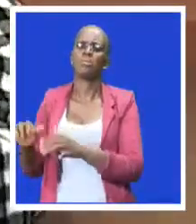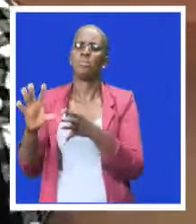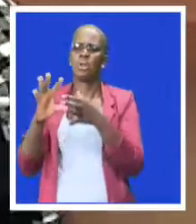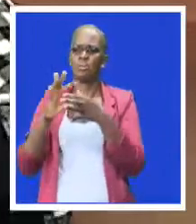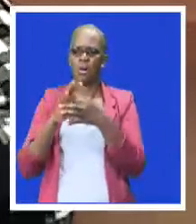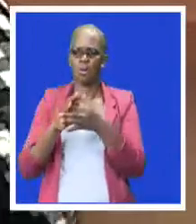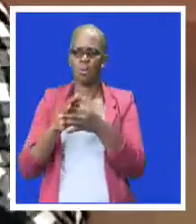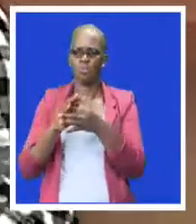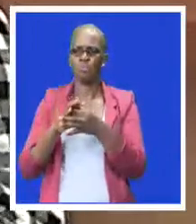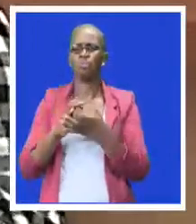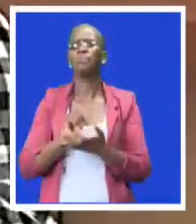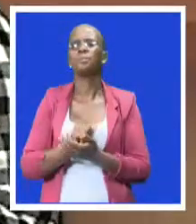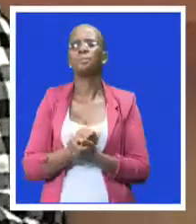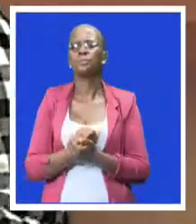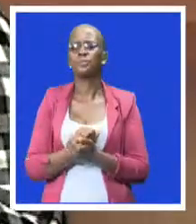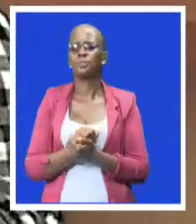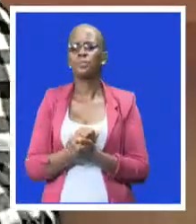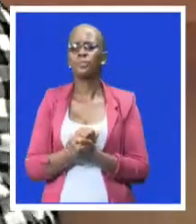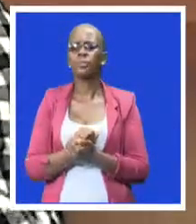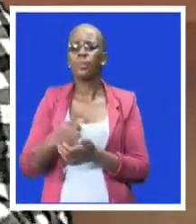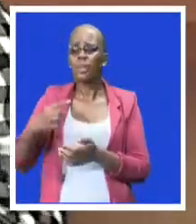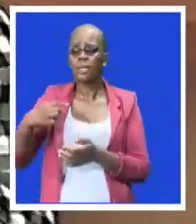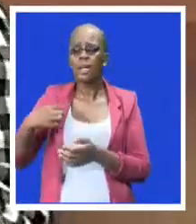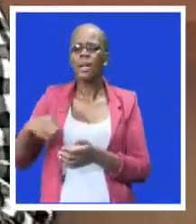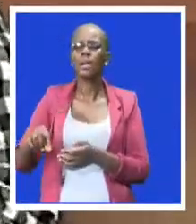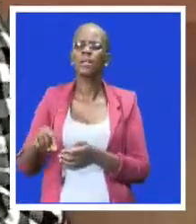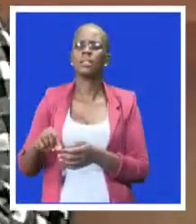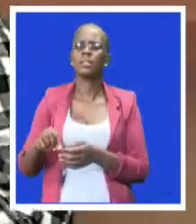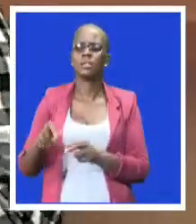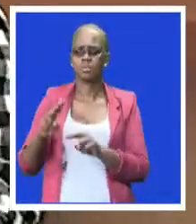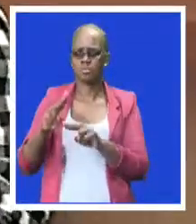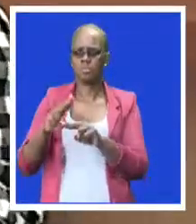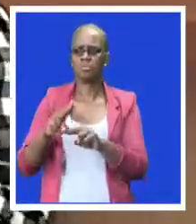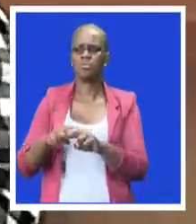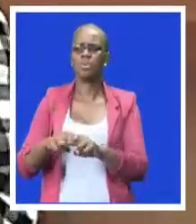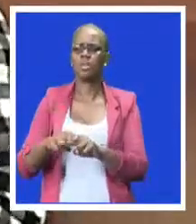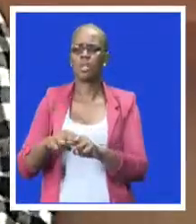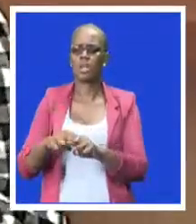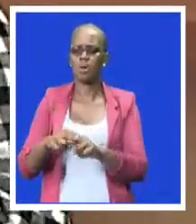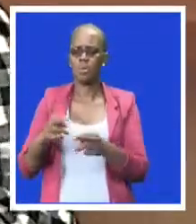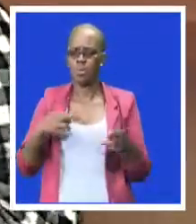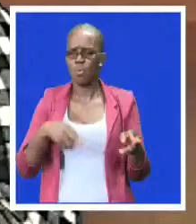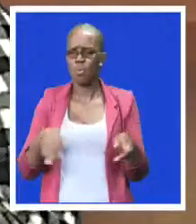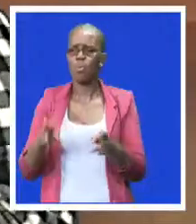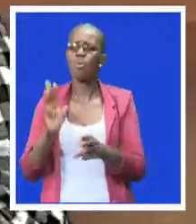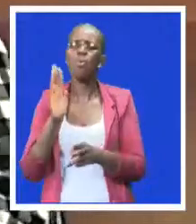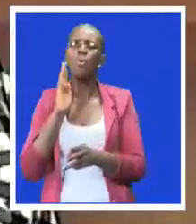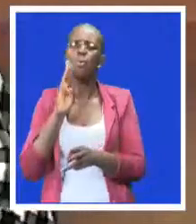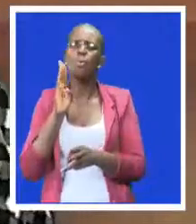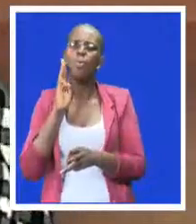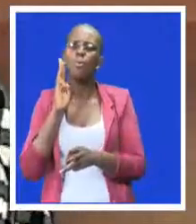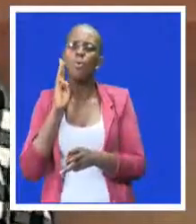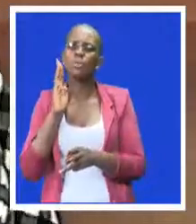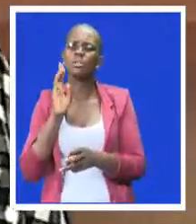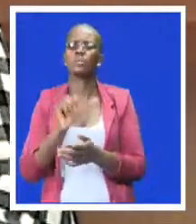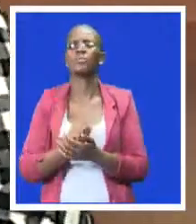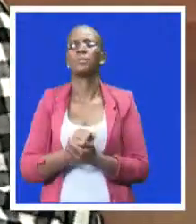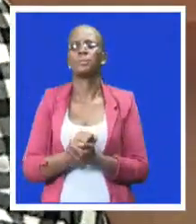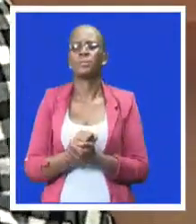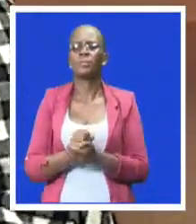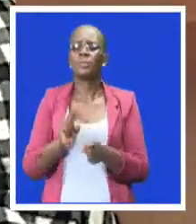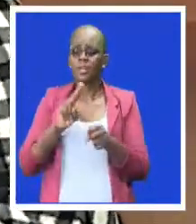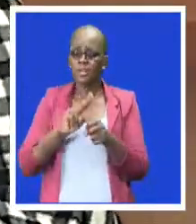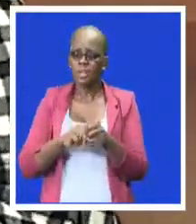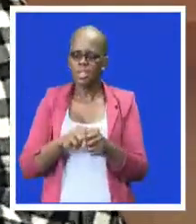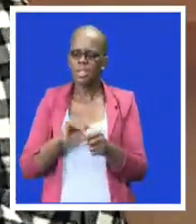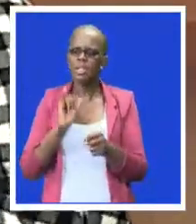that live in the water. Some they even live underground. When you dig in your garden, you find some animals inside